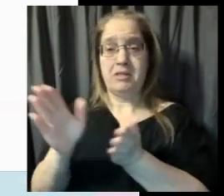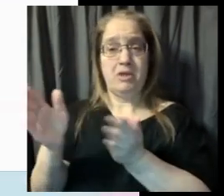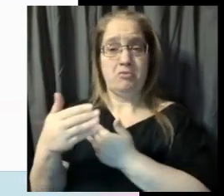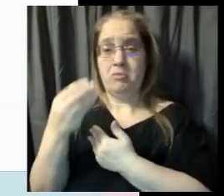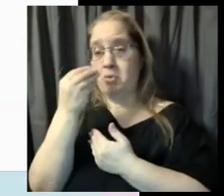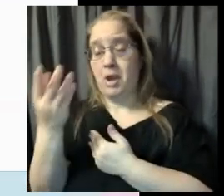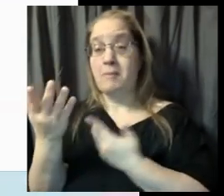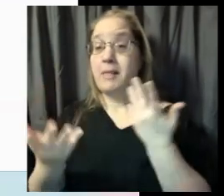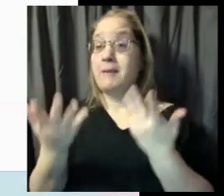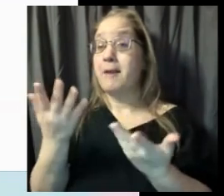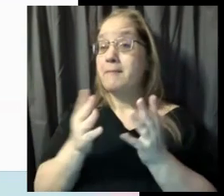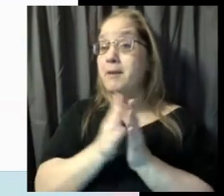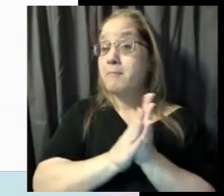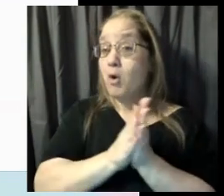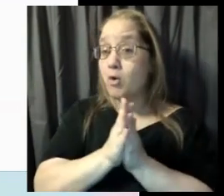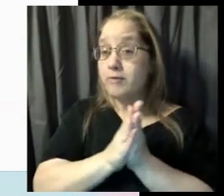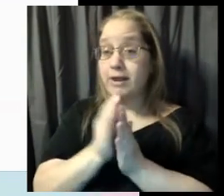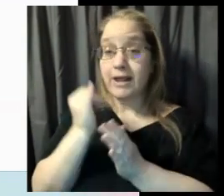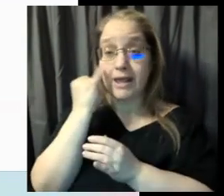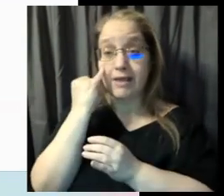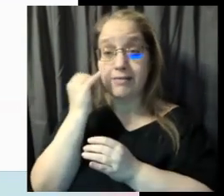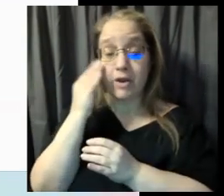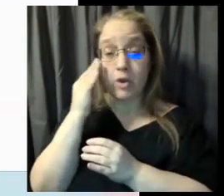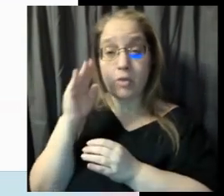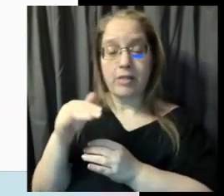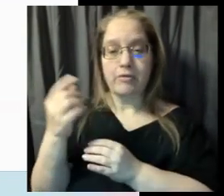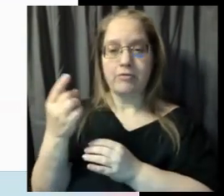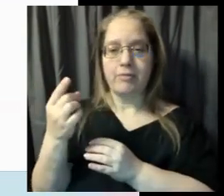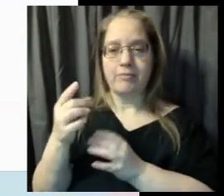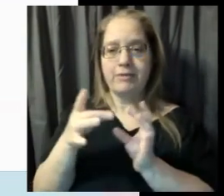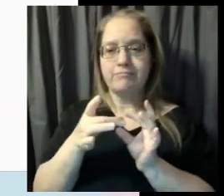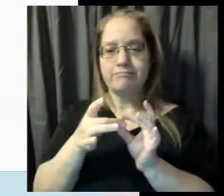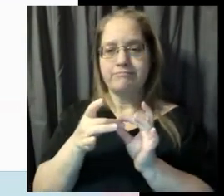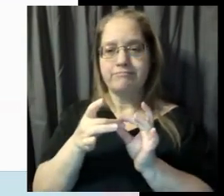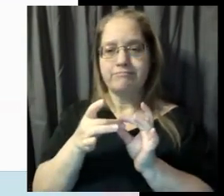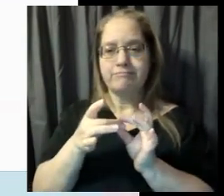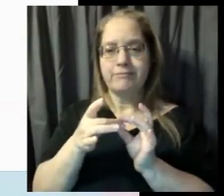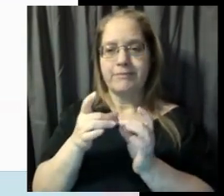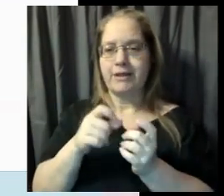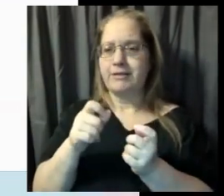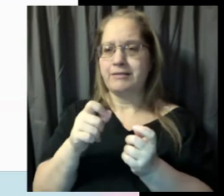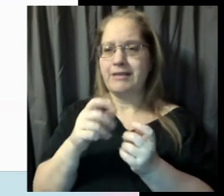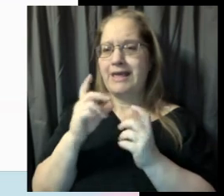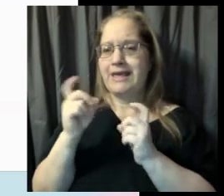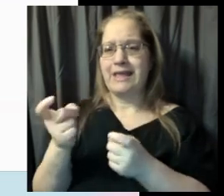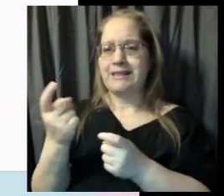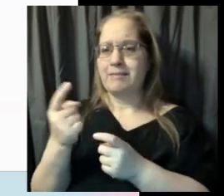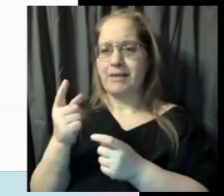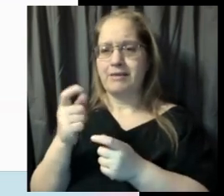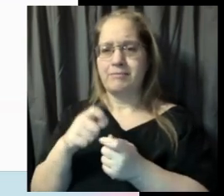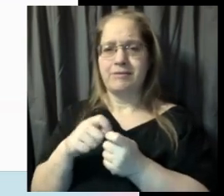motivated if they know that there's something tied to it, like maybe a particular toy or